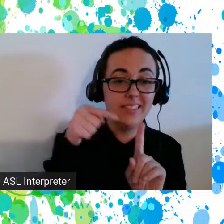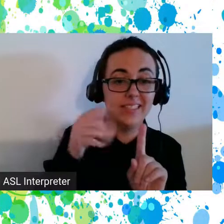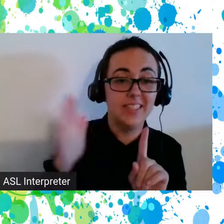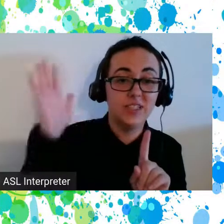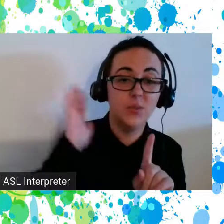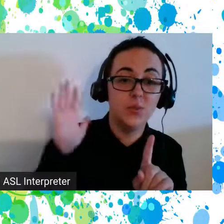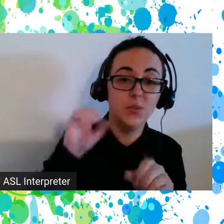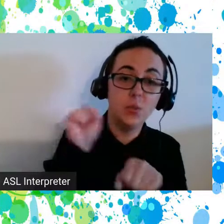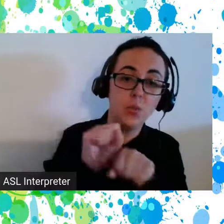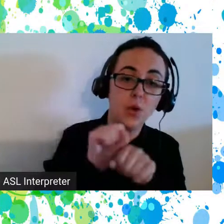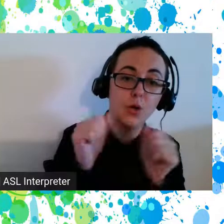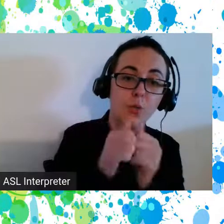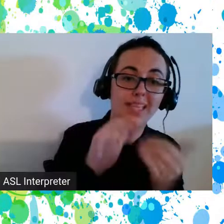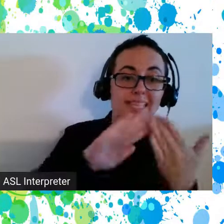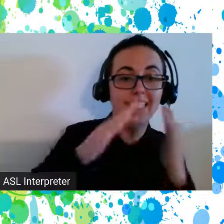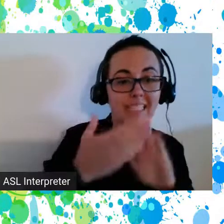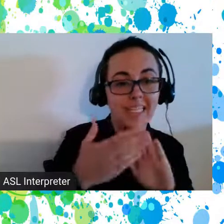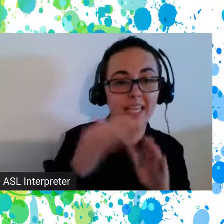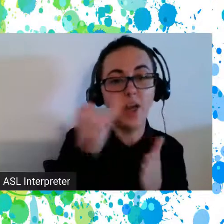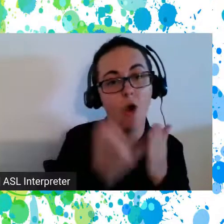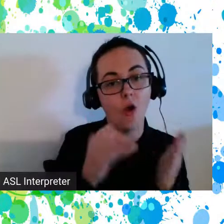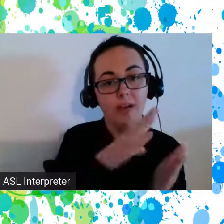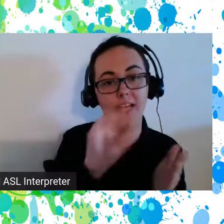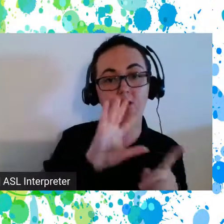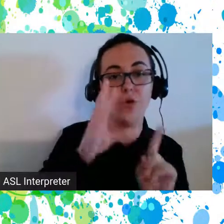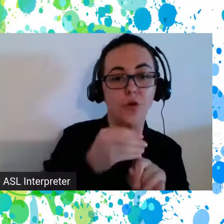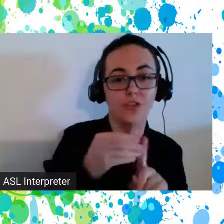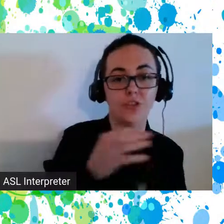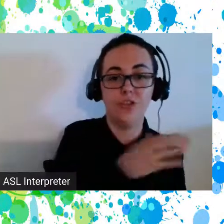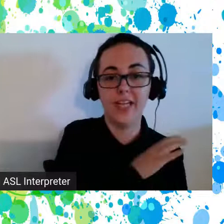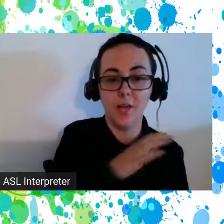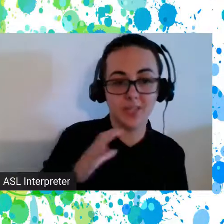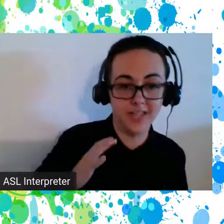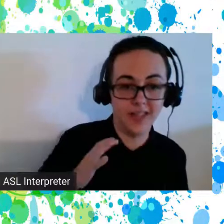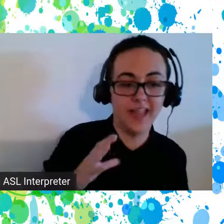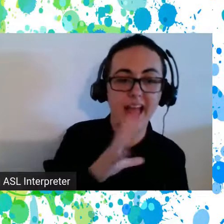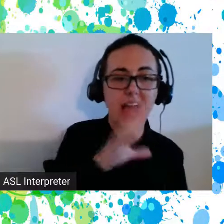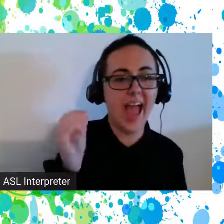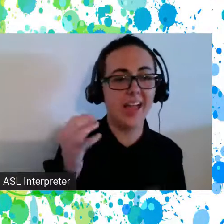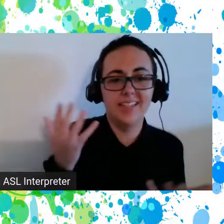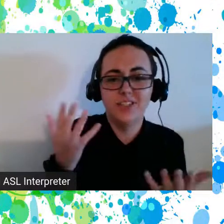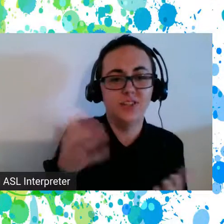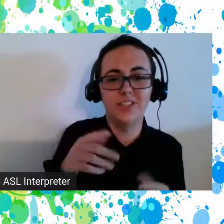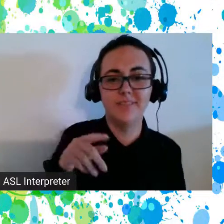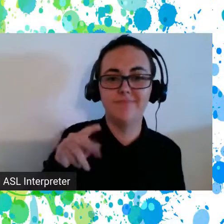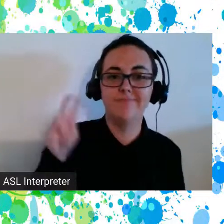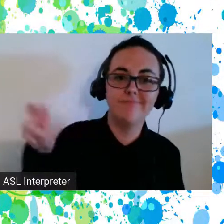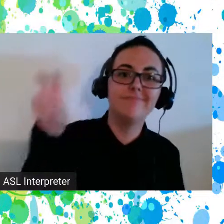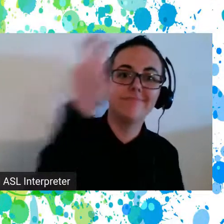City Arts and Culture Council, has also just is everywhere, all over California,